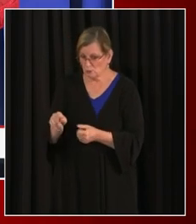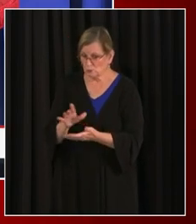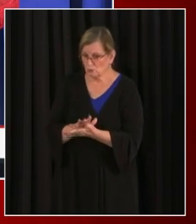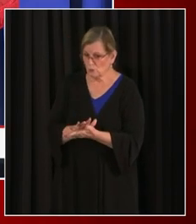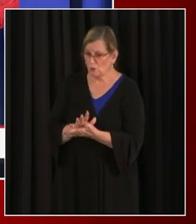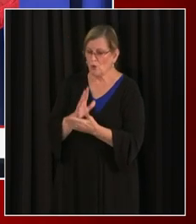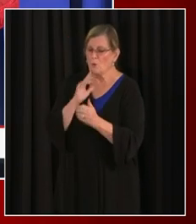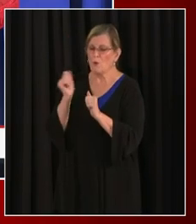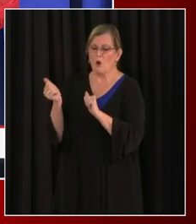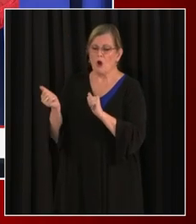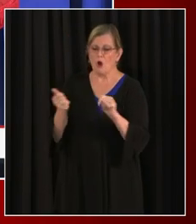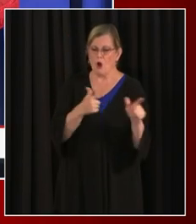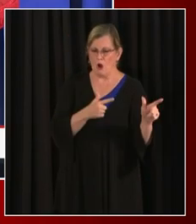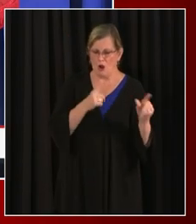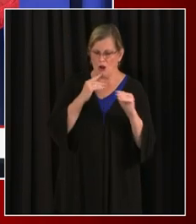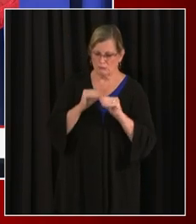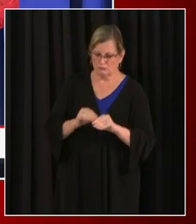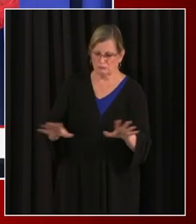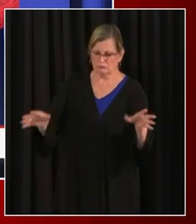all outlined.